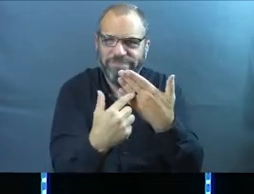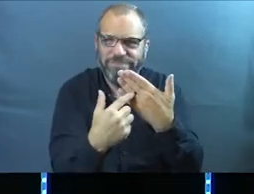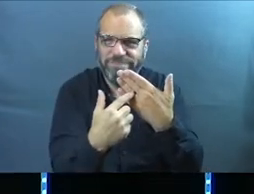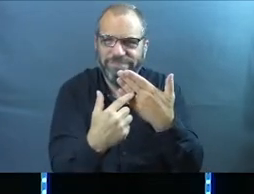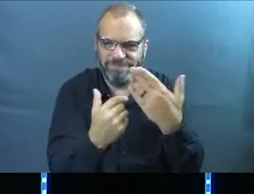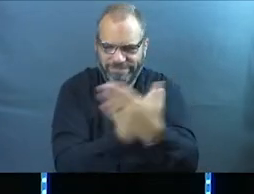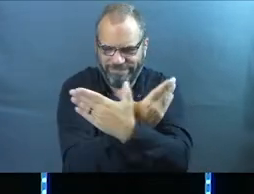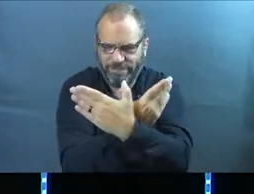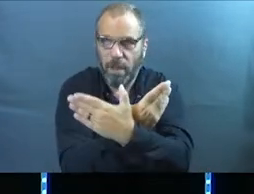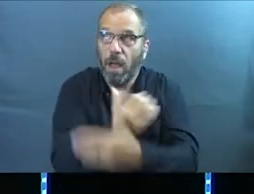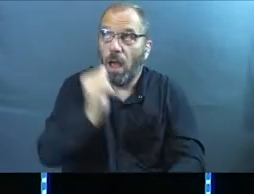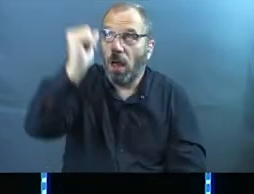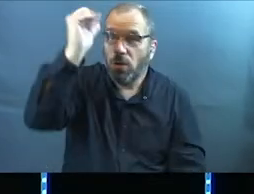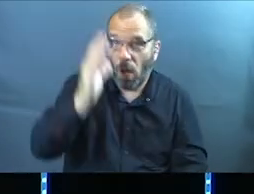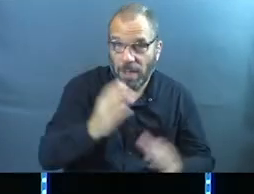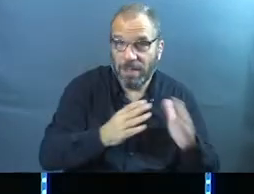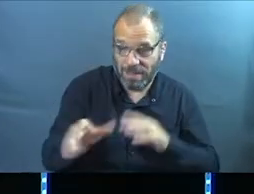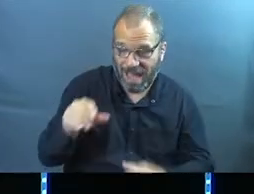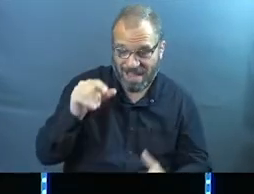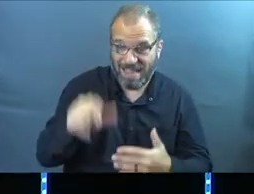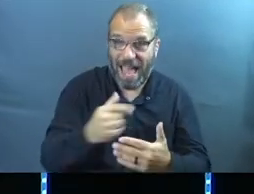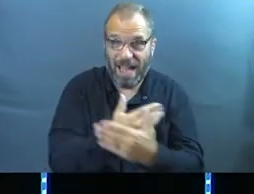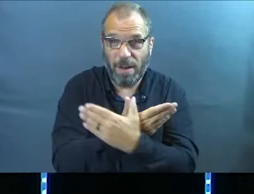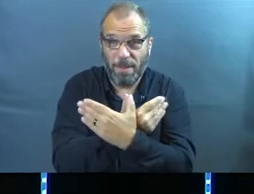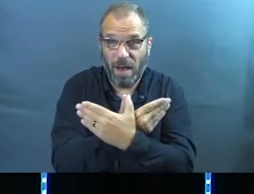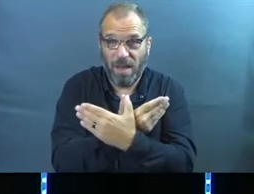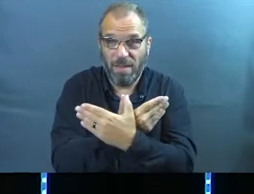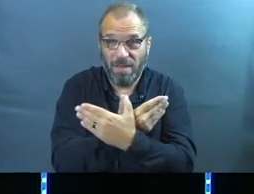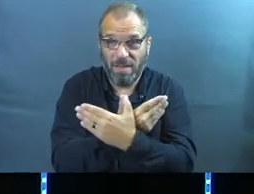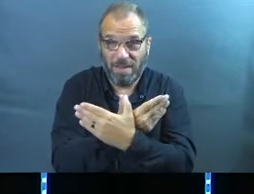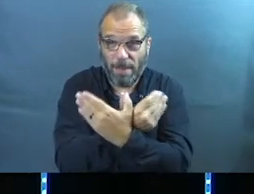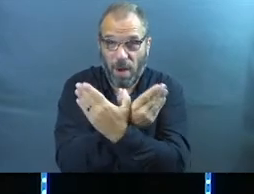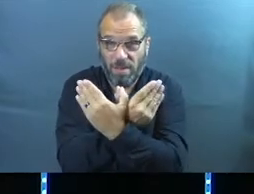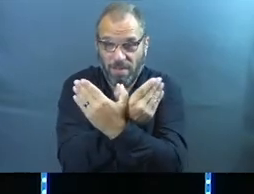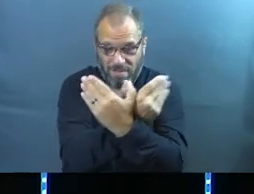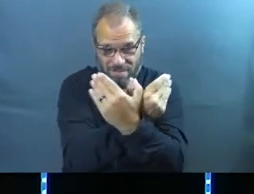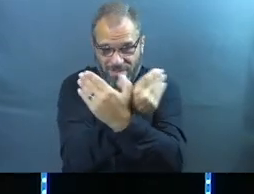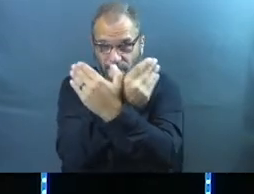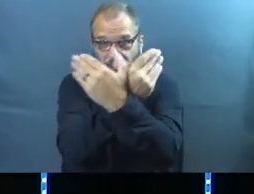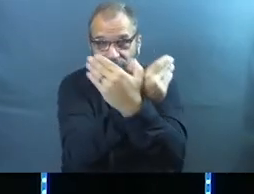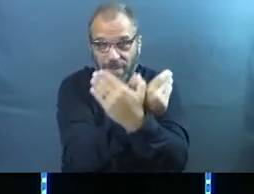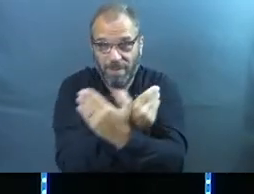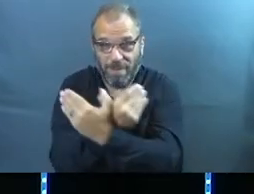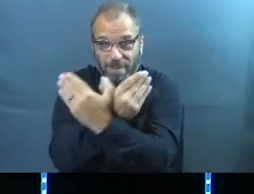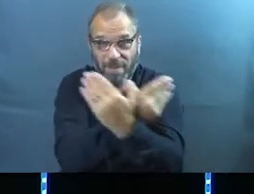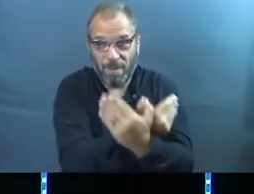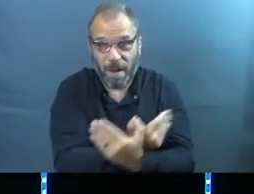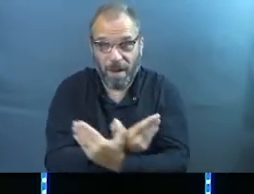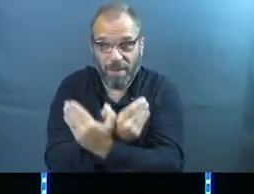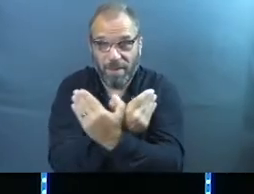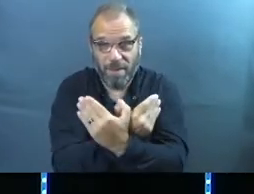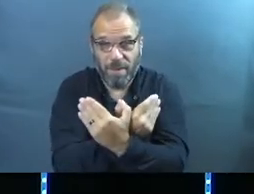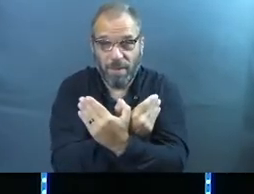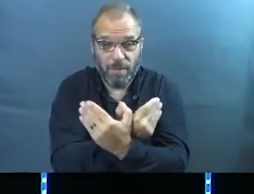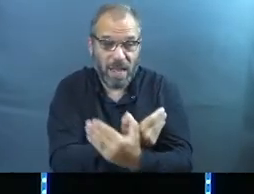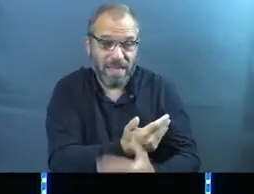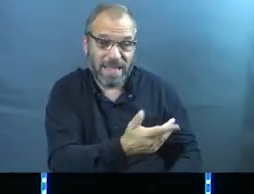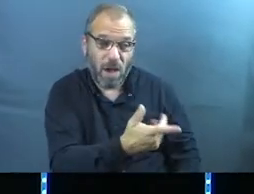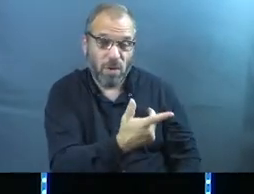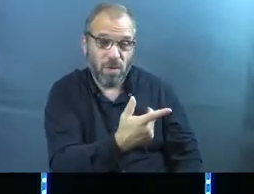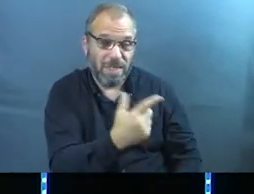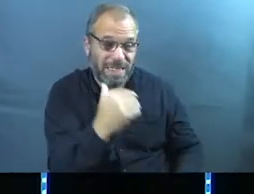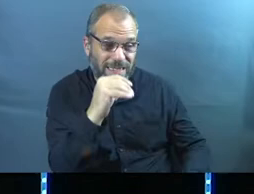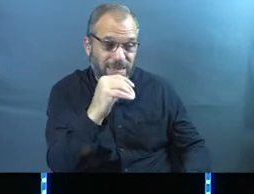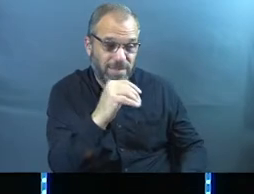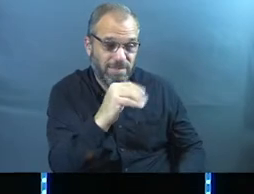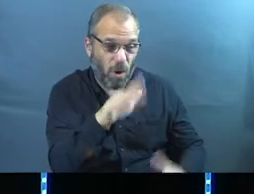Do you know God designed and formed that moth? We've been lied to and told to believe